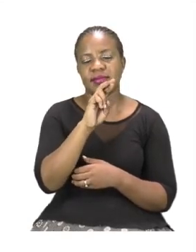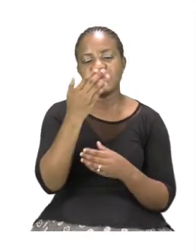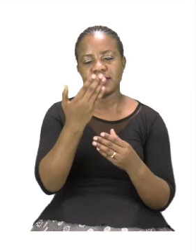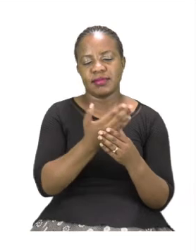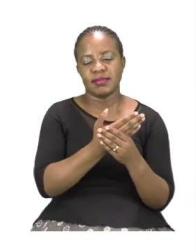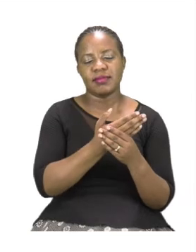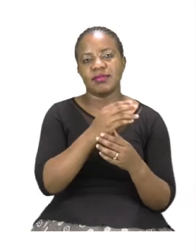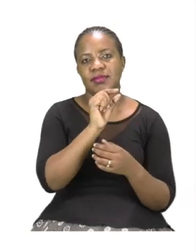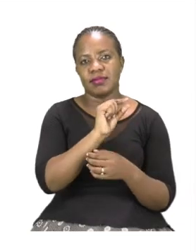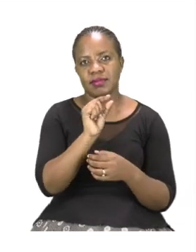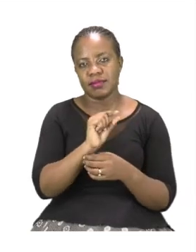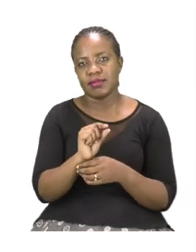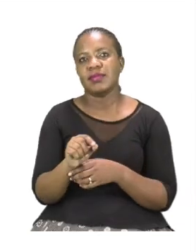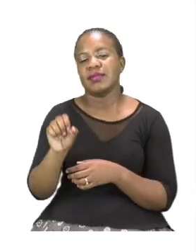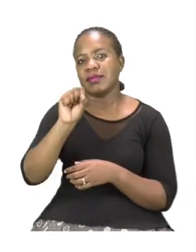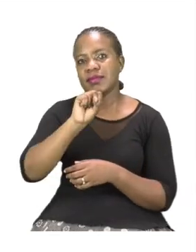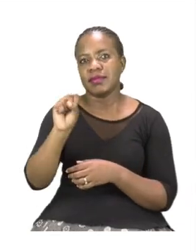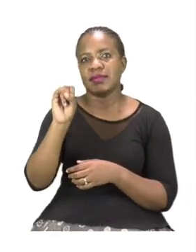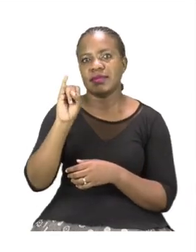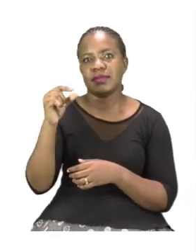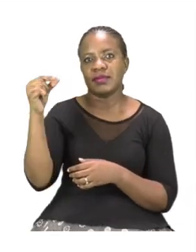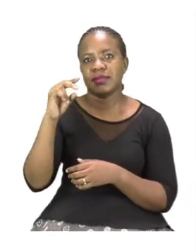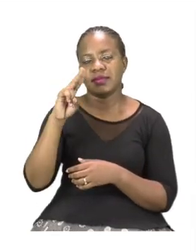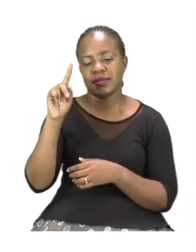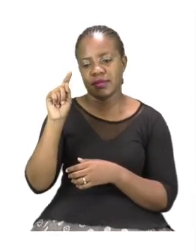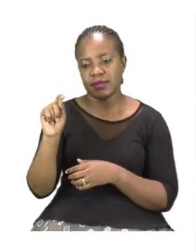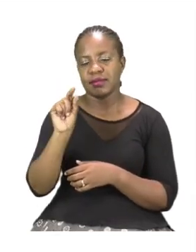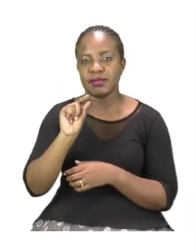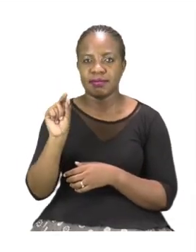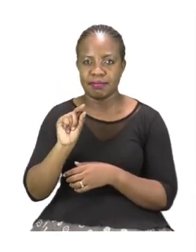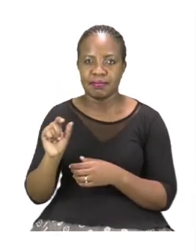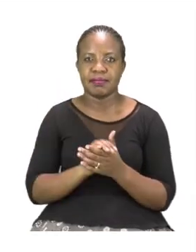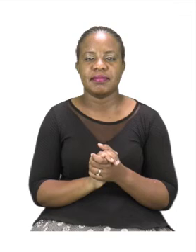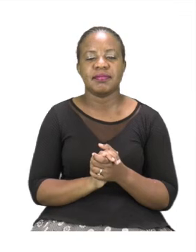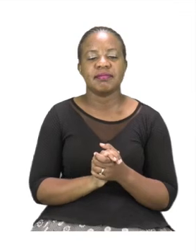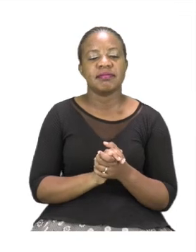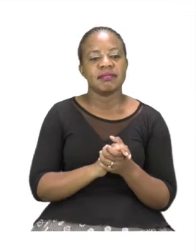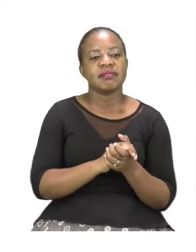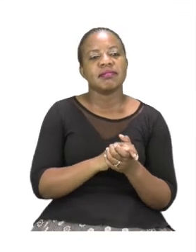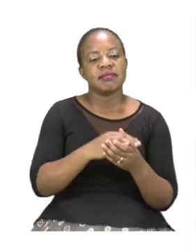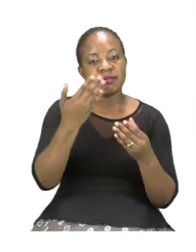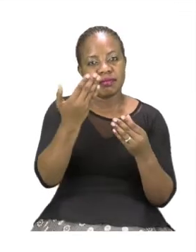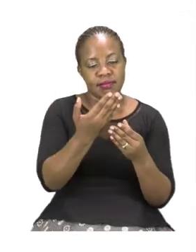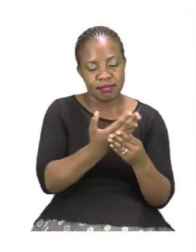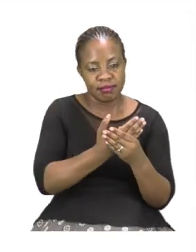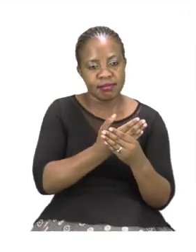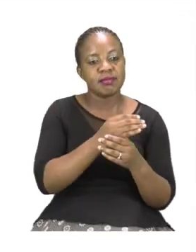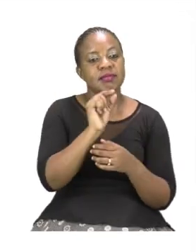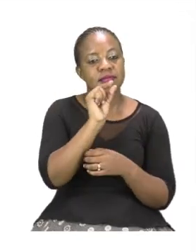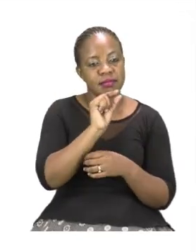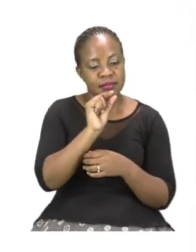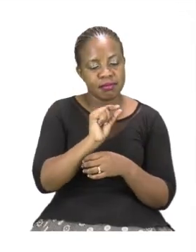remember, vocabulary basically means words. So when we have vocabulary, we are learning new